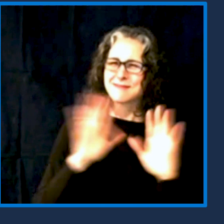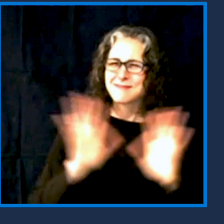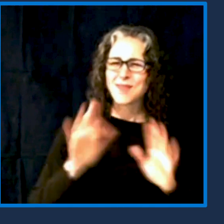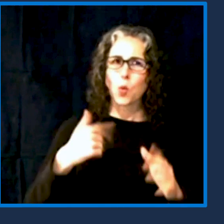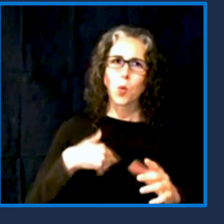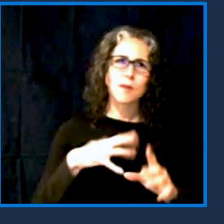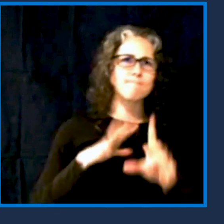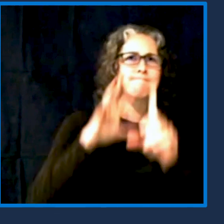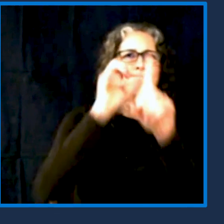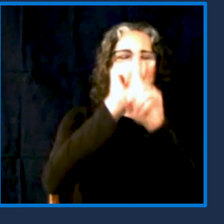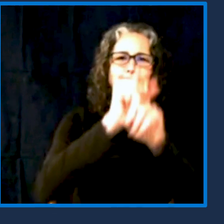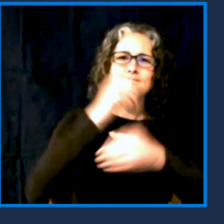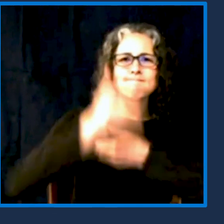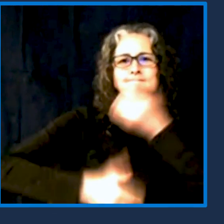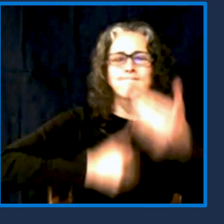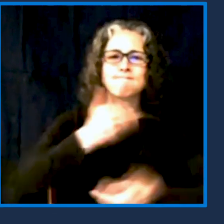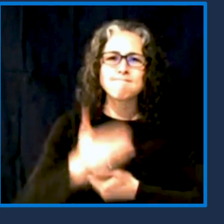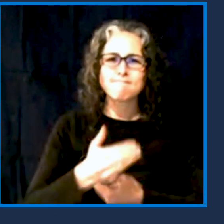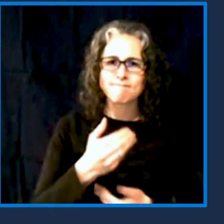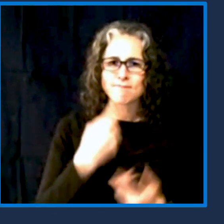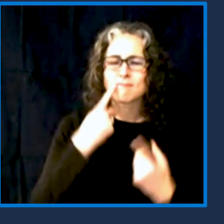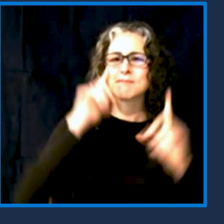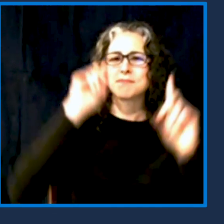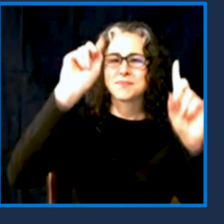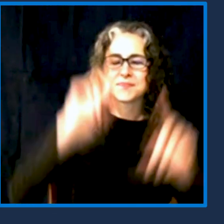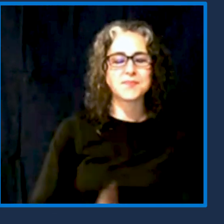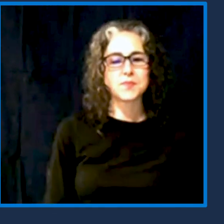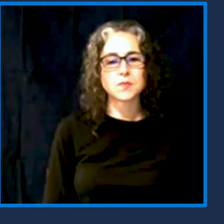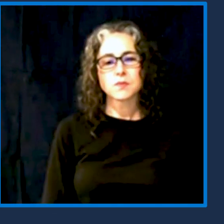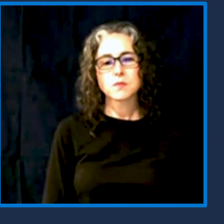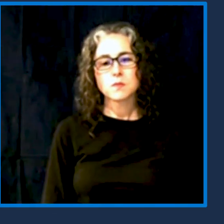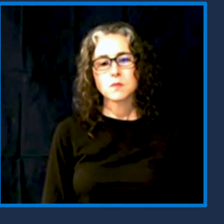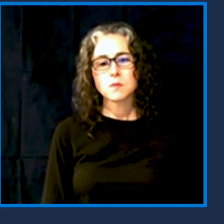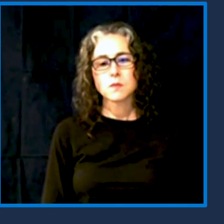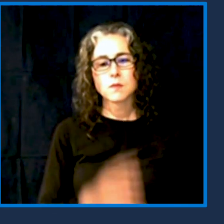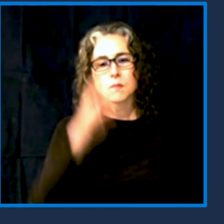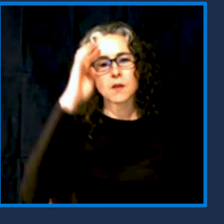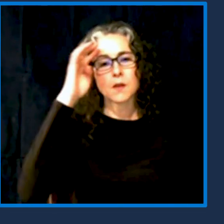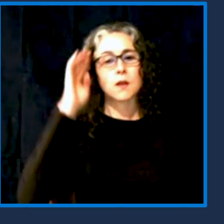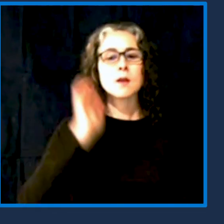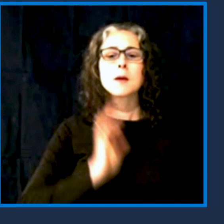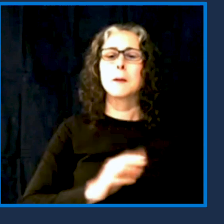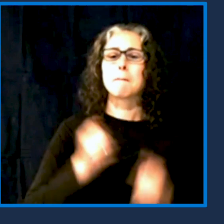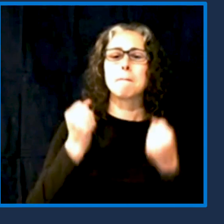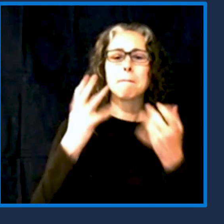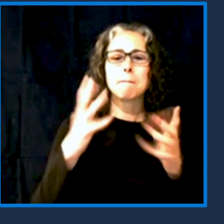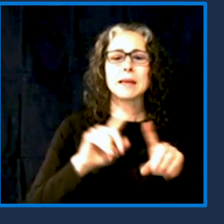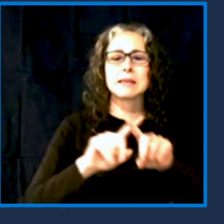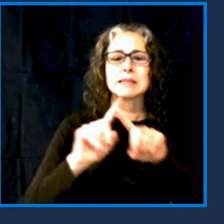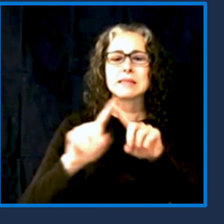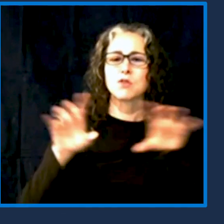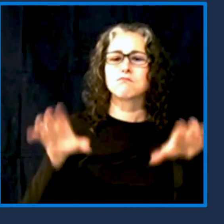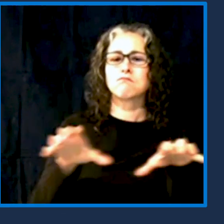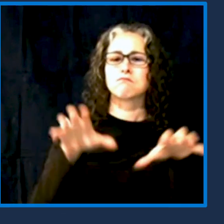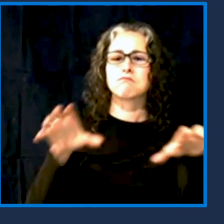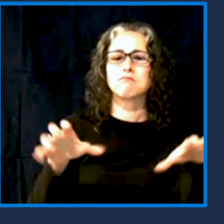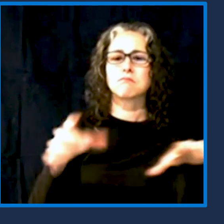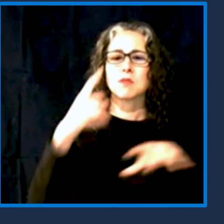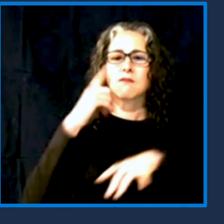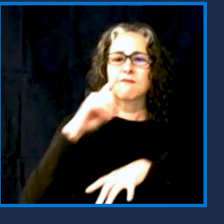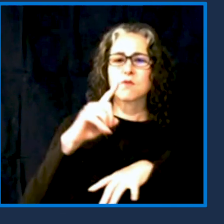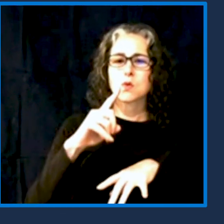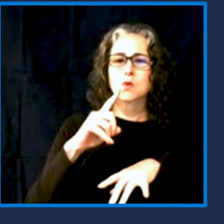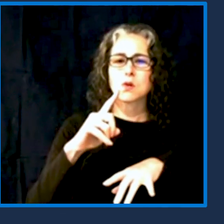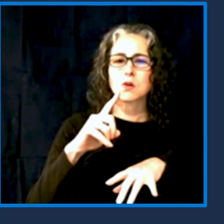goals. Of many efforts being given shape in the global talent acquisition space in India, one of the